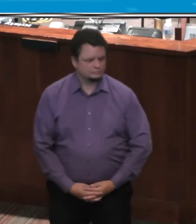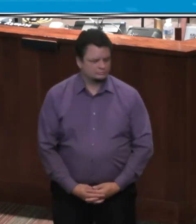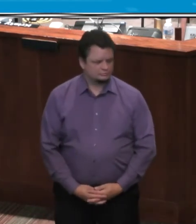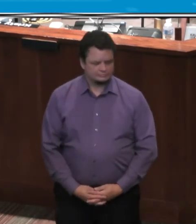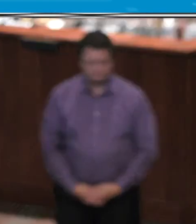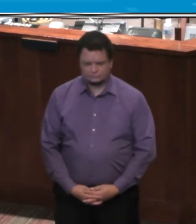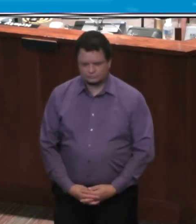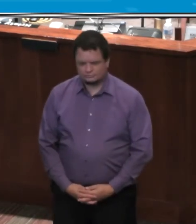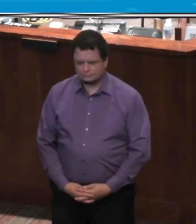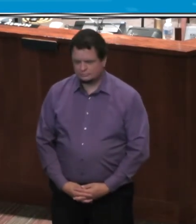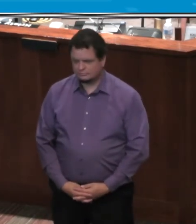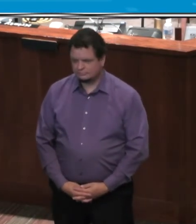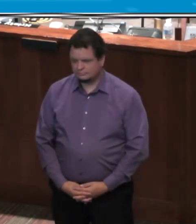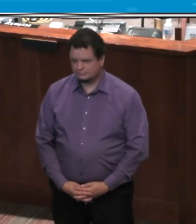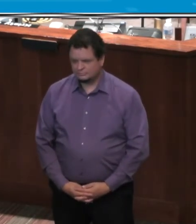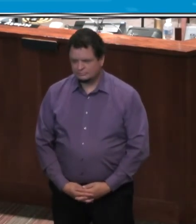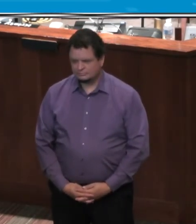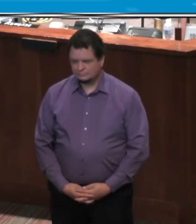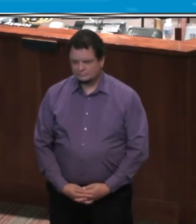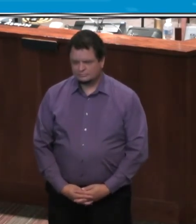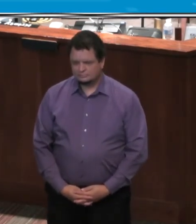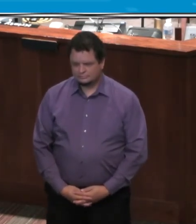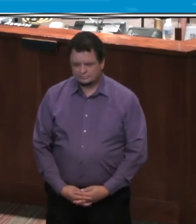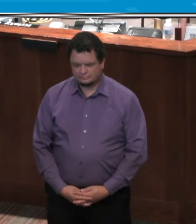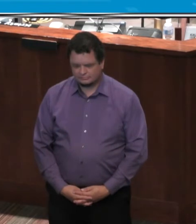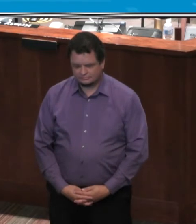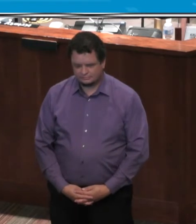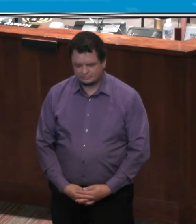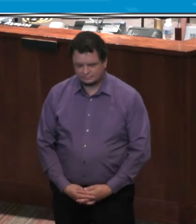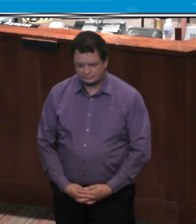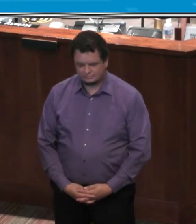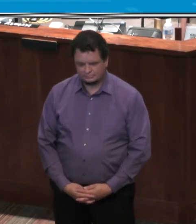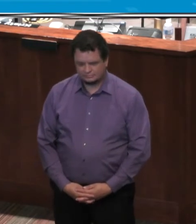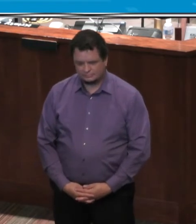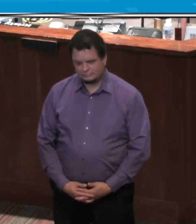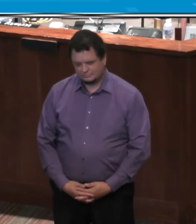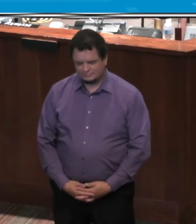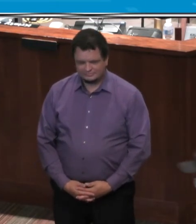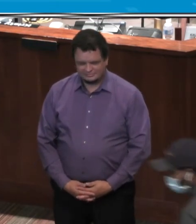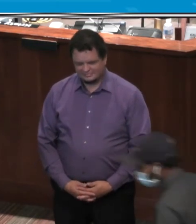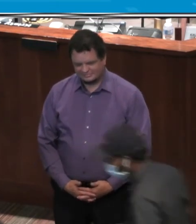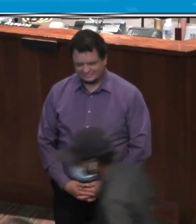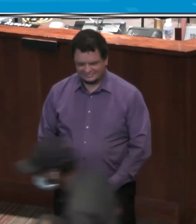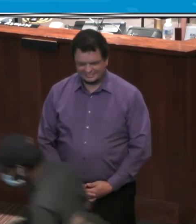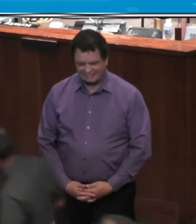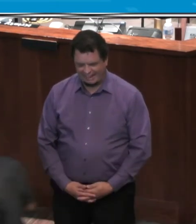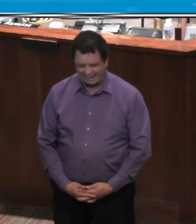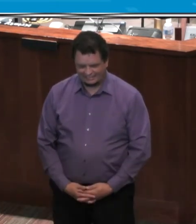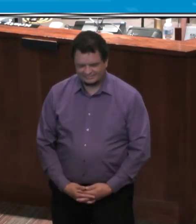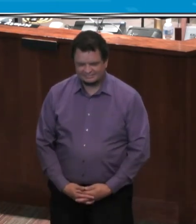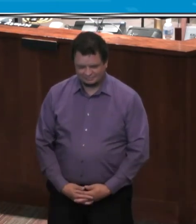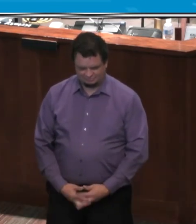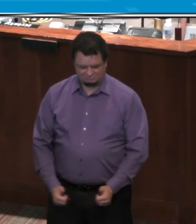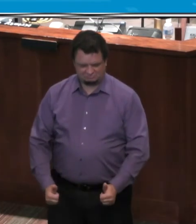with our Chief Scientific Data Strategist, Stephen Goodwin.